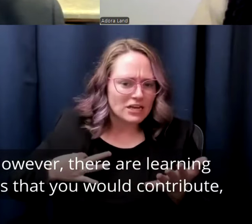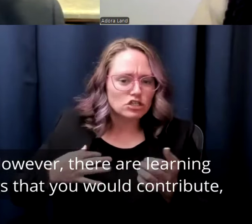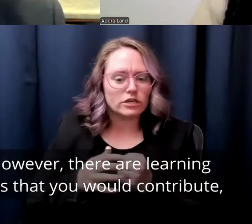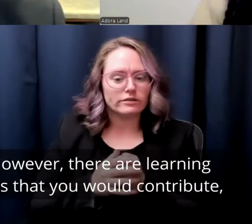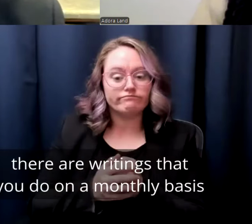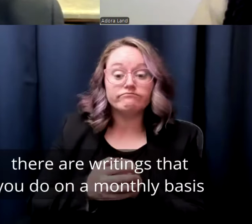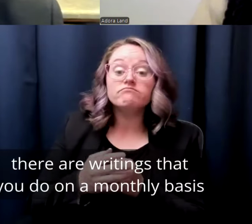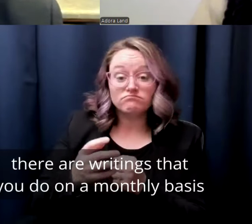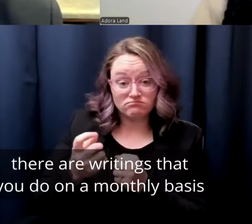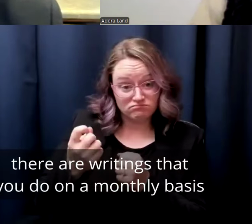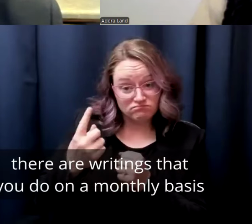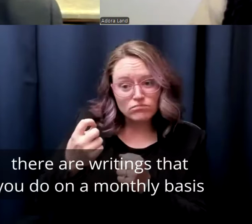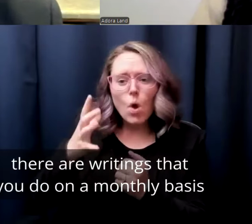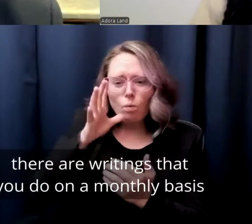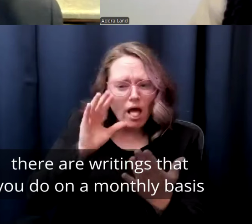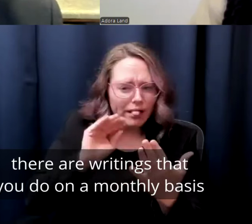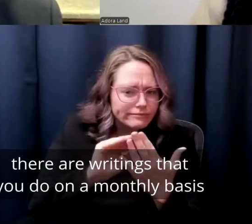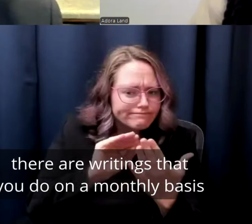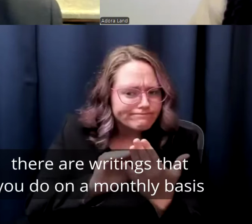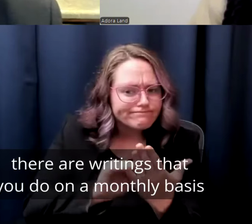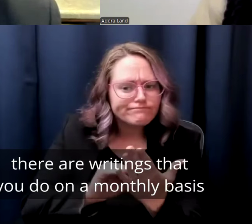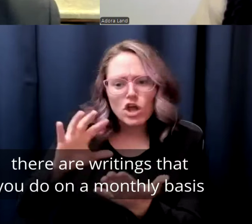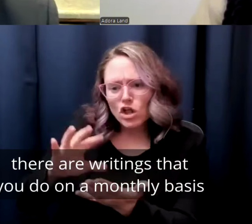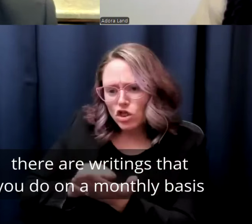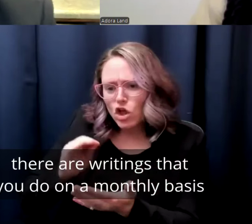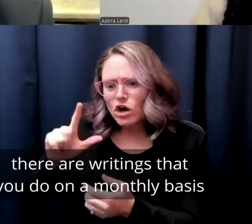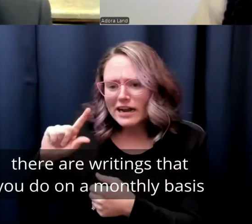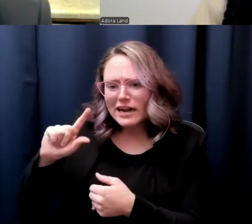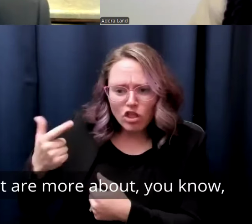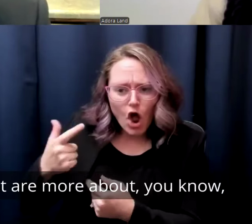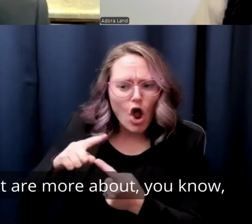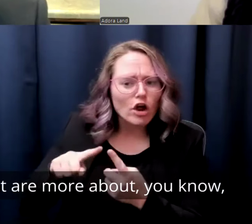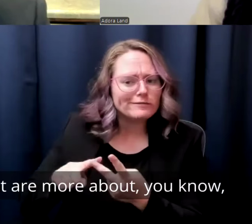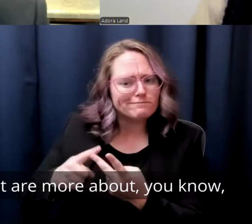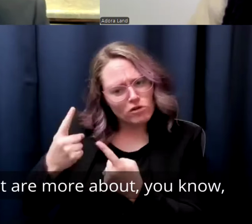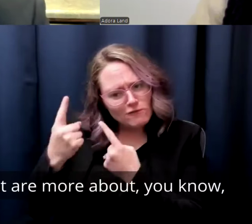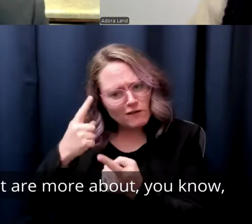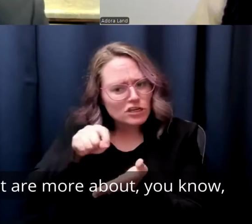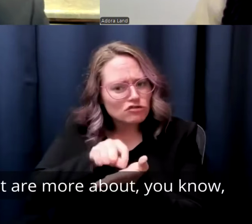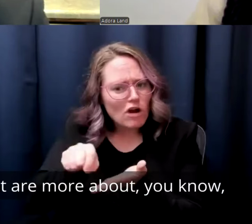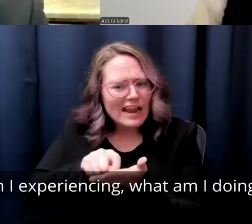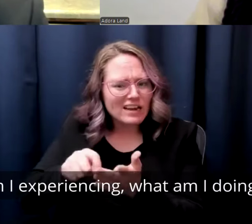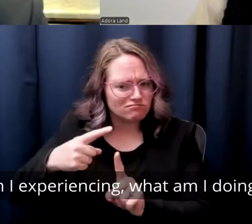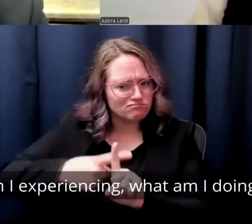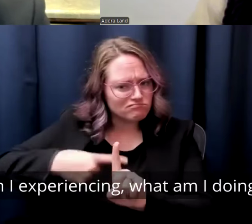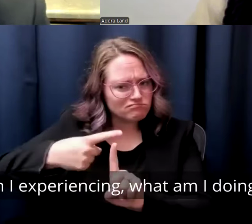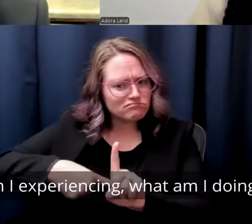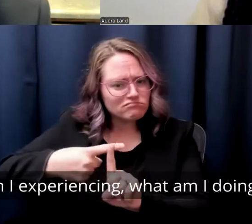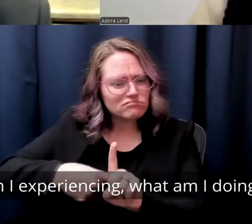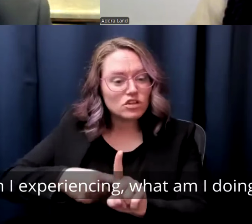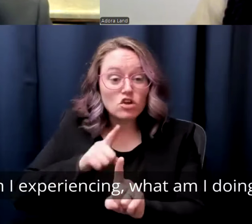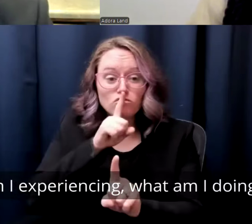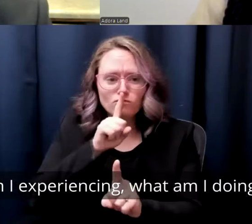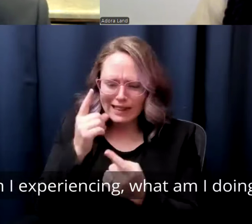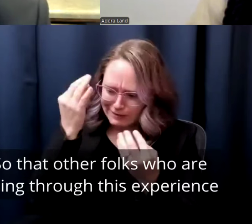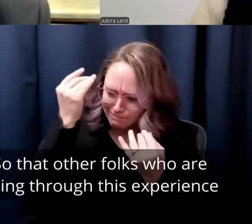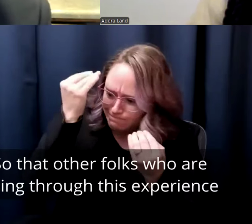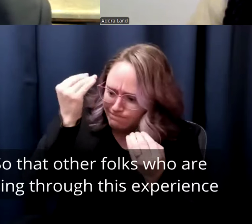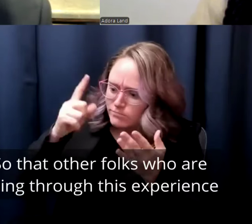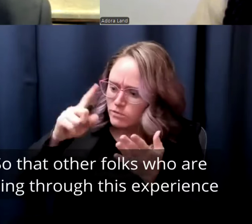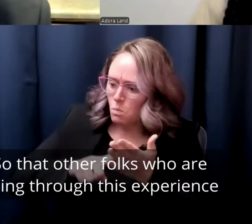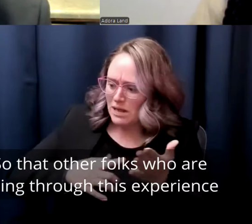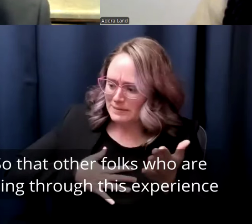would contribute. There are writings that you do on a monthly basis that are more about, what am I experiencing? What am I doing